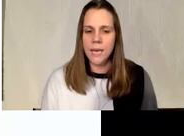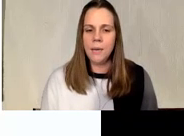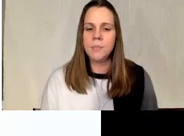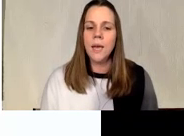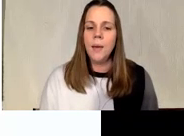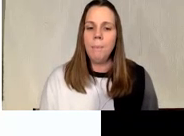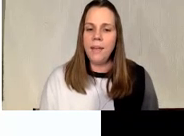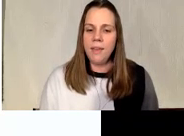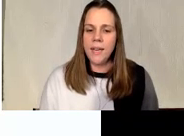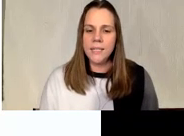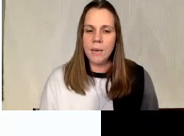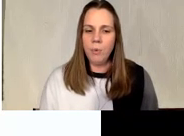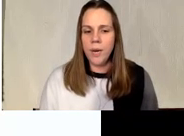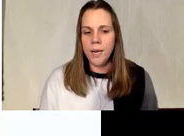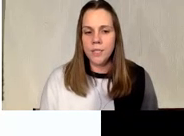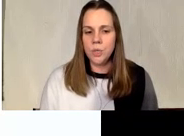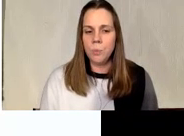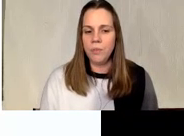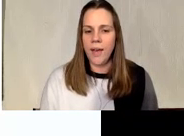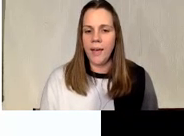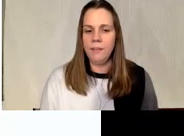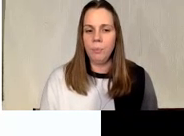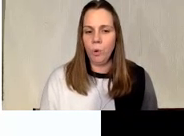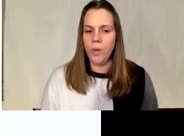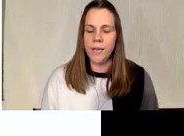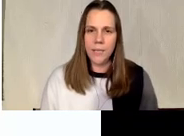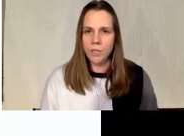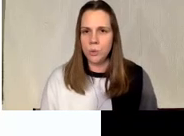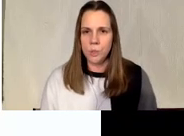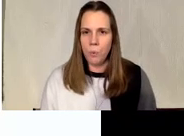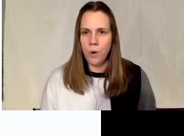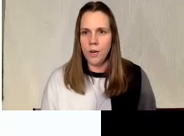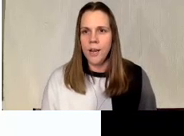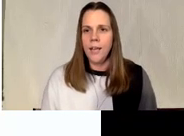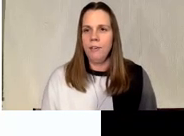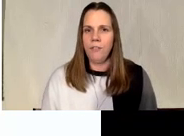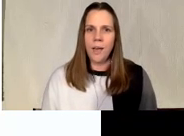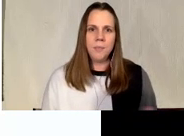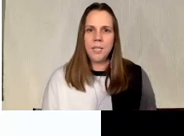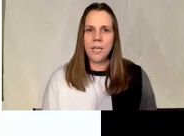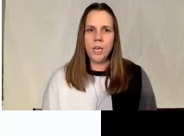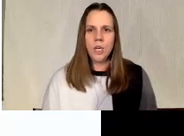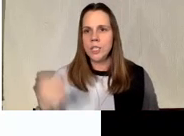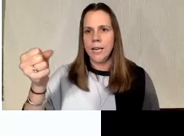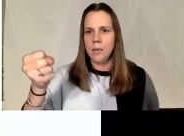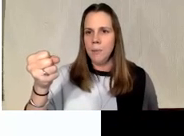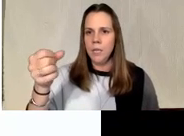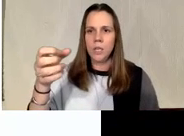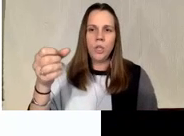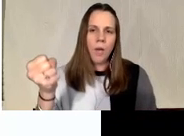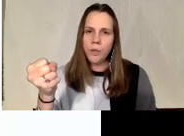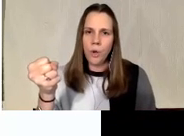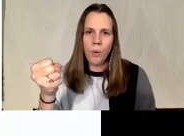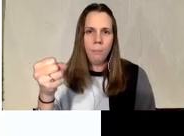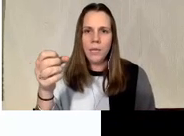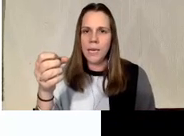meal times, bathing, and diapering, to provide the appropriate contextual support. If I'm sitting here signing milk,